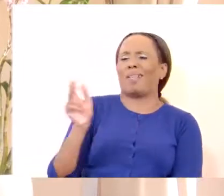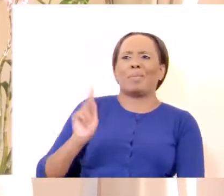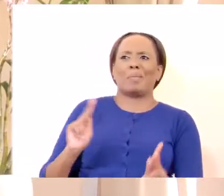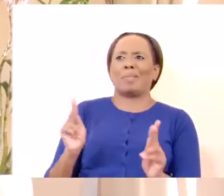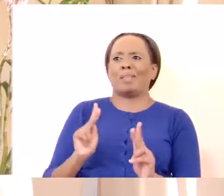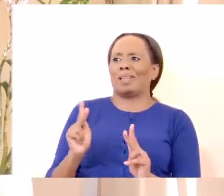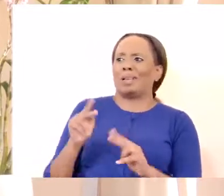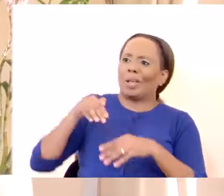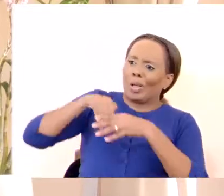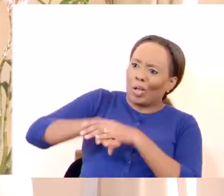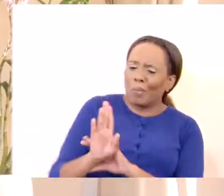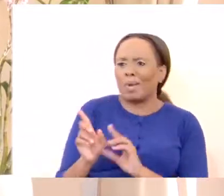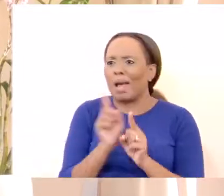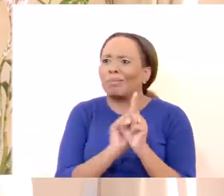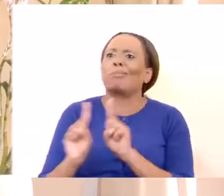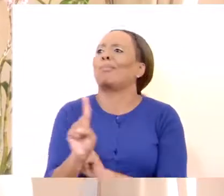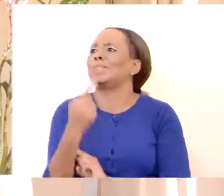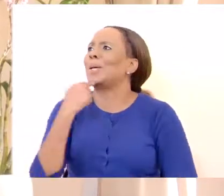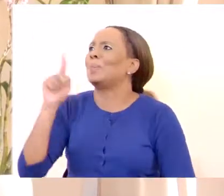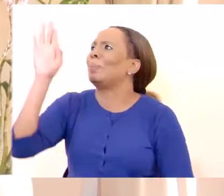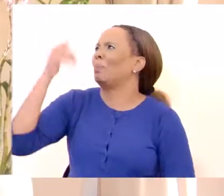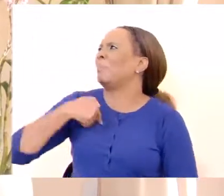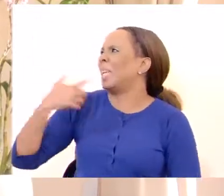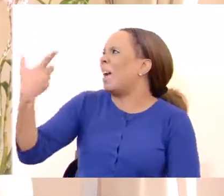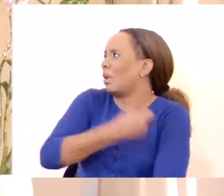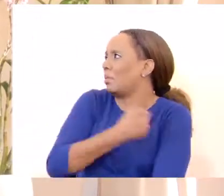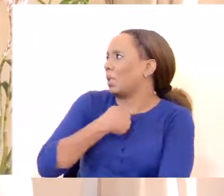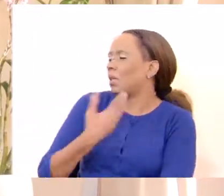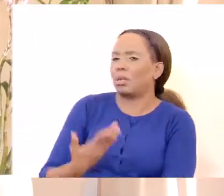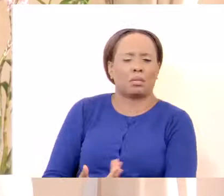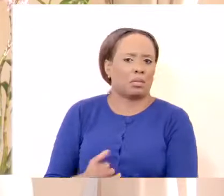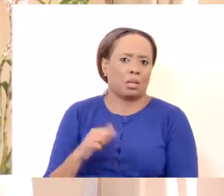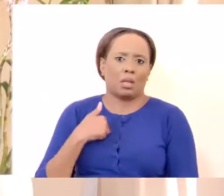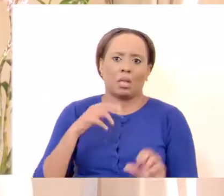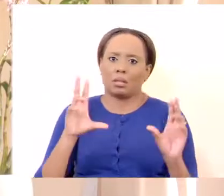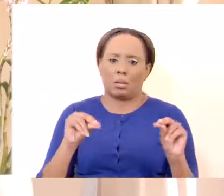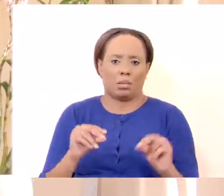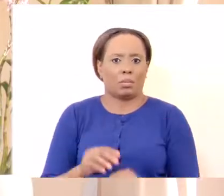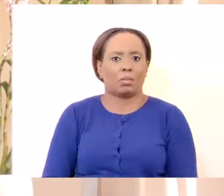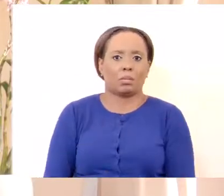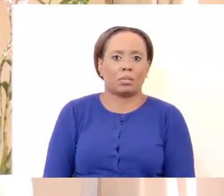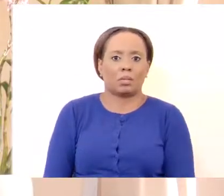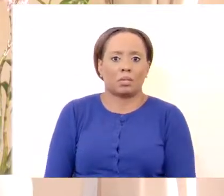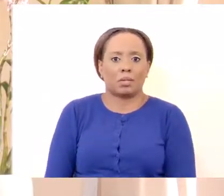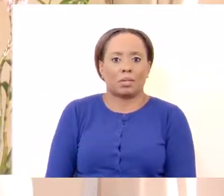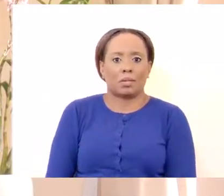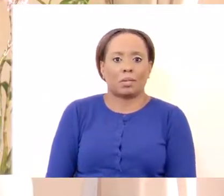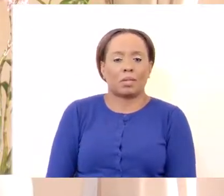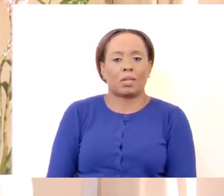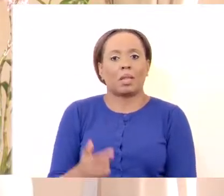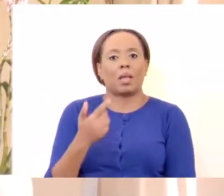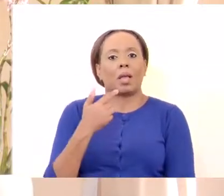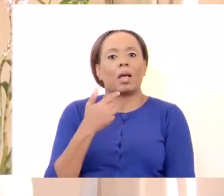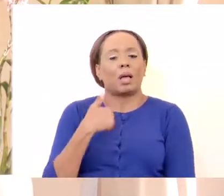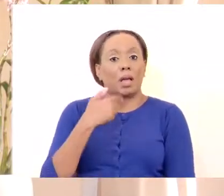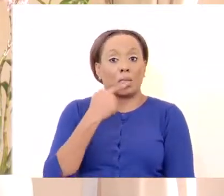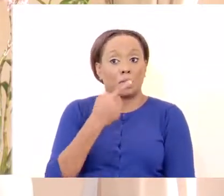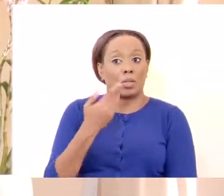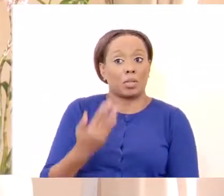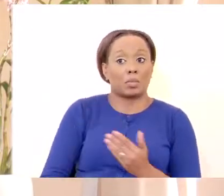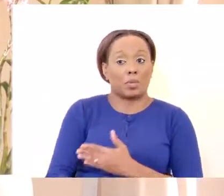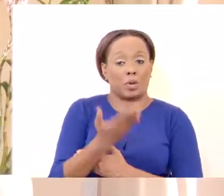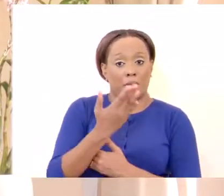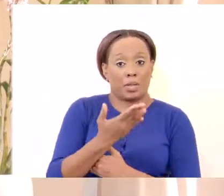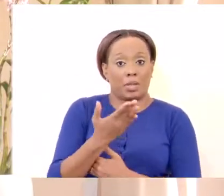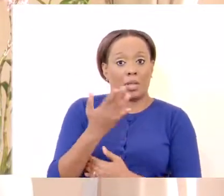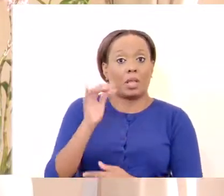to that, we have advised, and I said that this morning, that persons will be called and